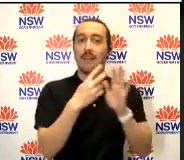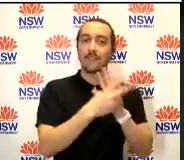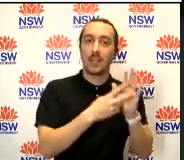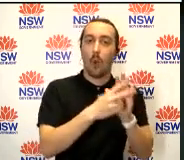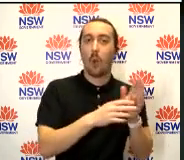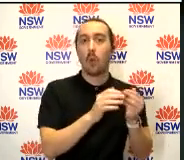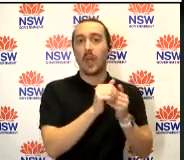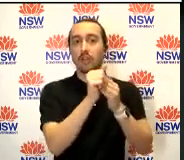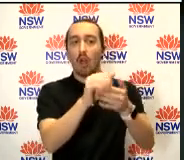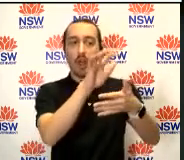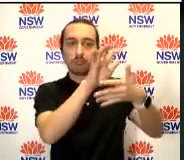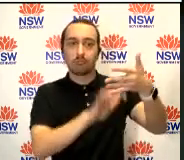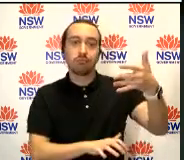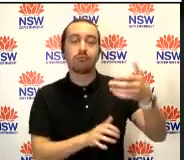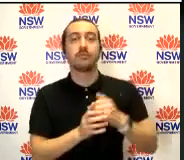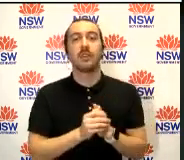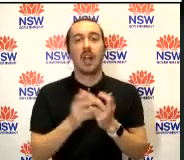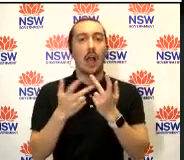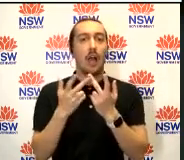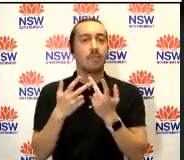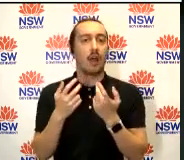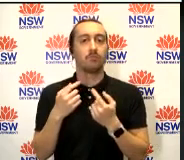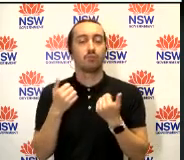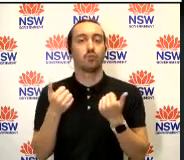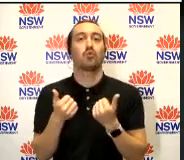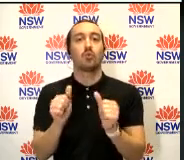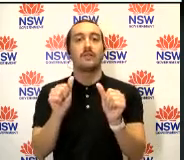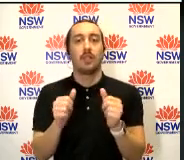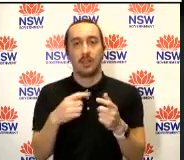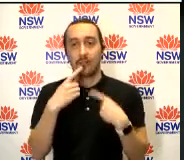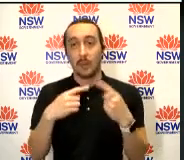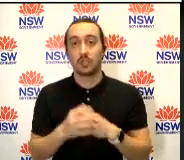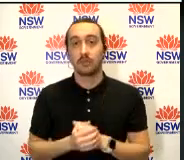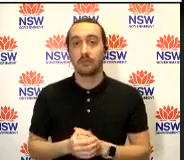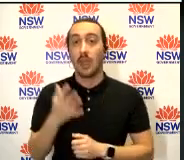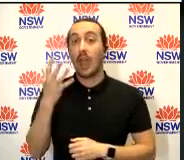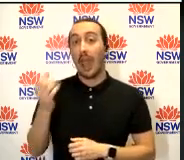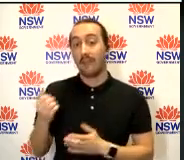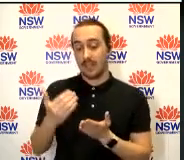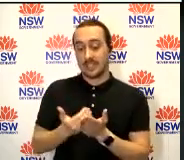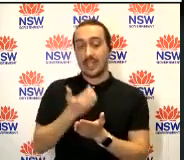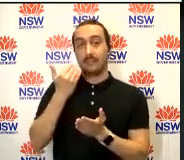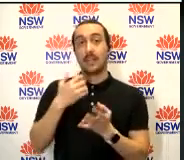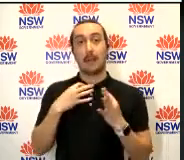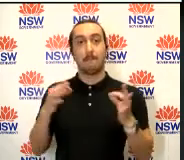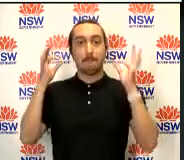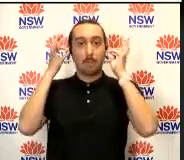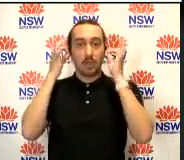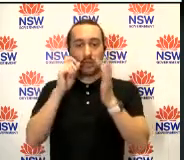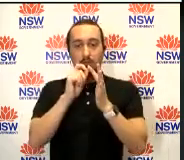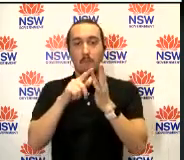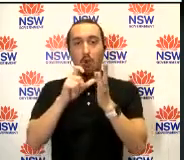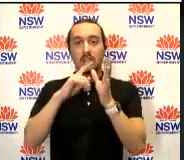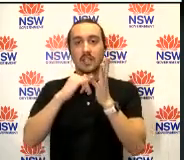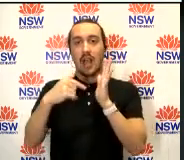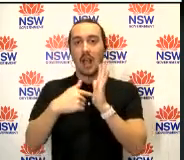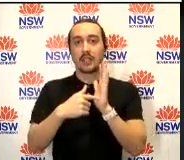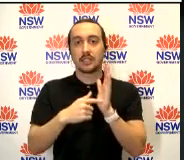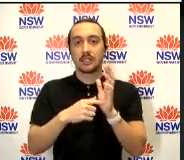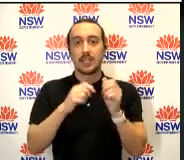useful information. We have a Safety Cast podcast series, which covers many construction safety related